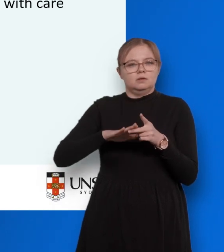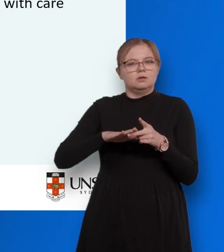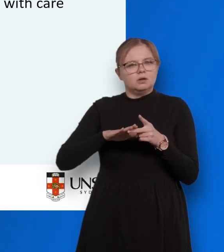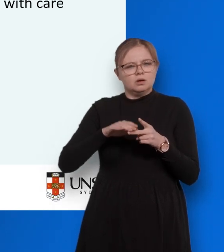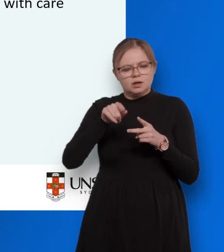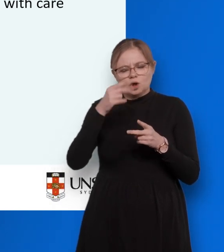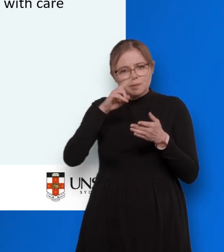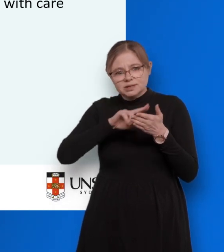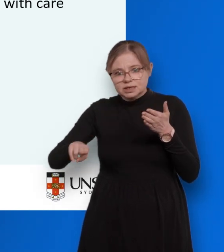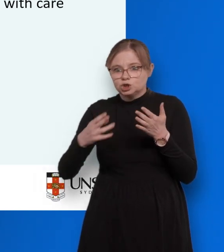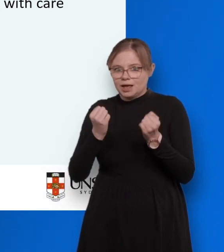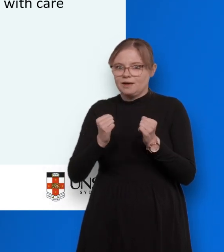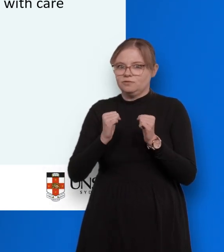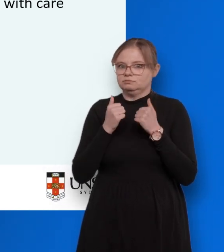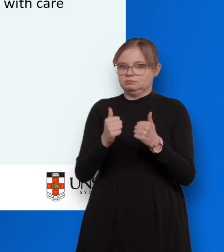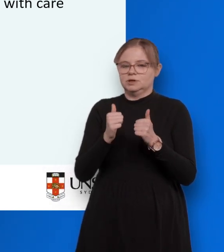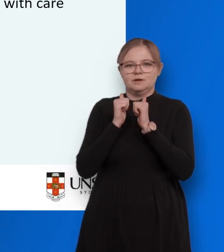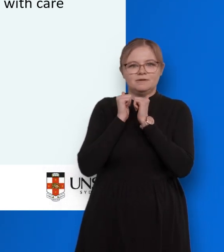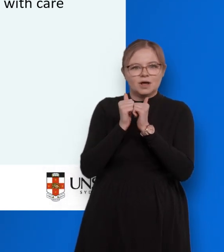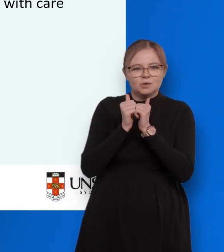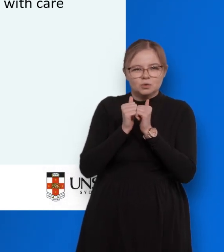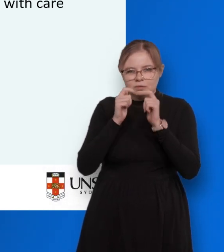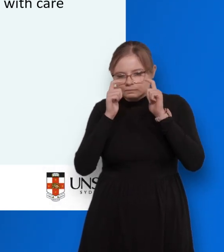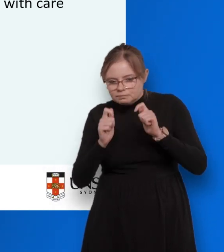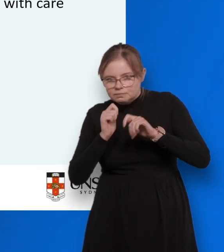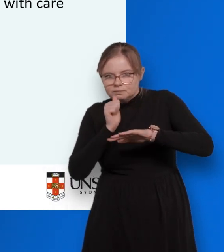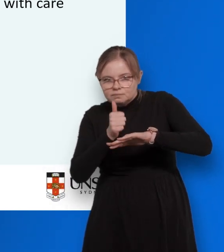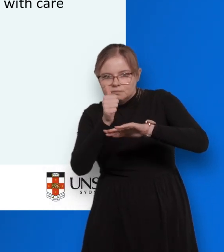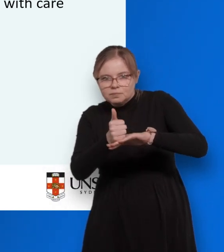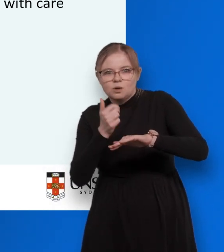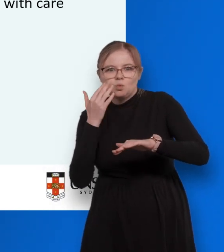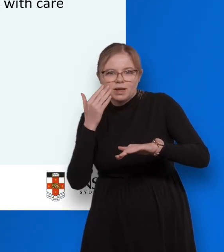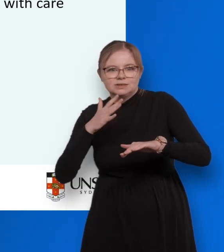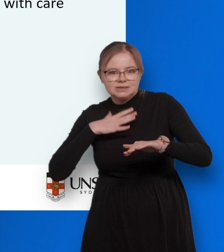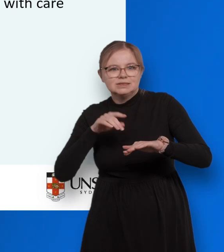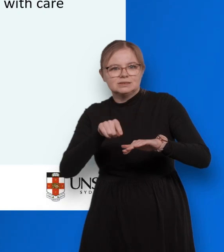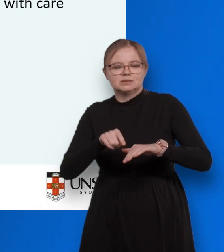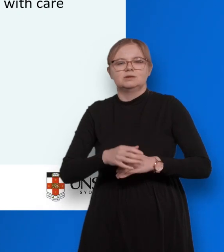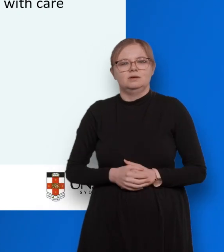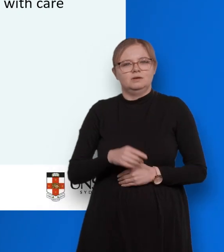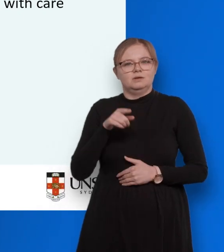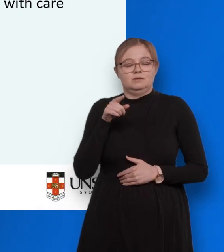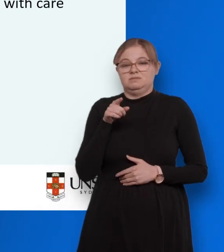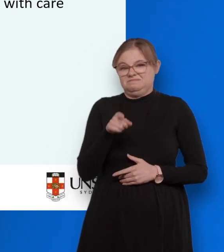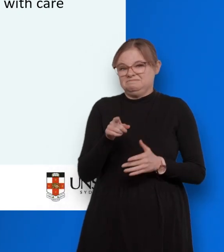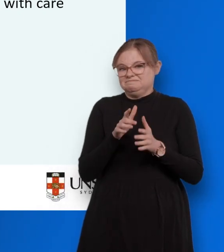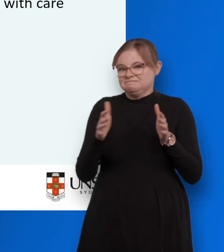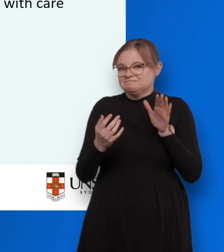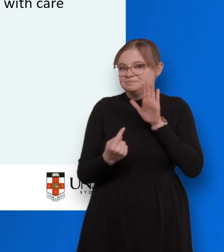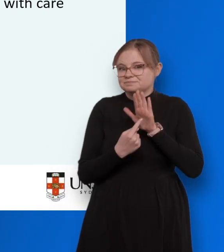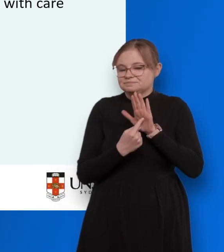value, especially when implemented with care when and where needed. And that's perhaps the biggest punchline here, which